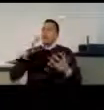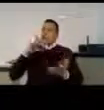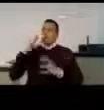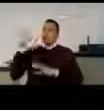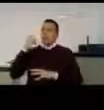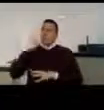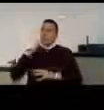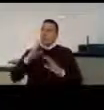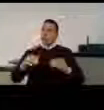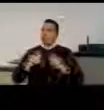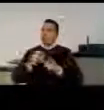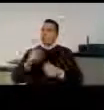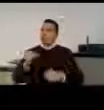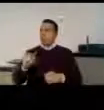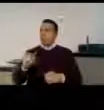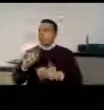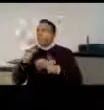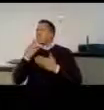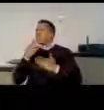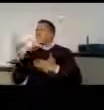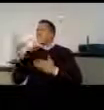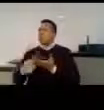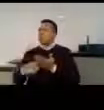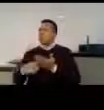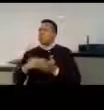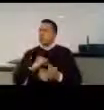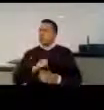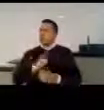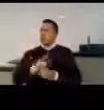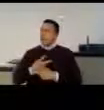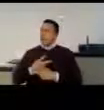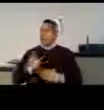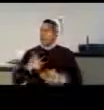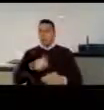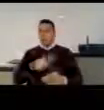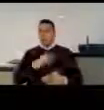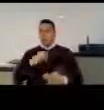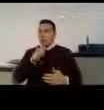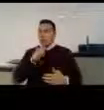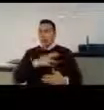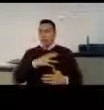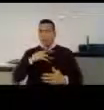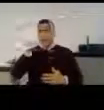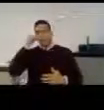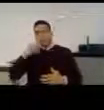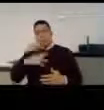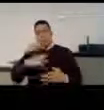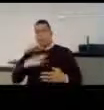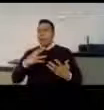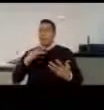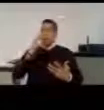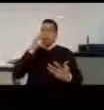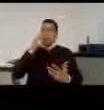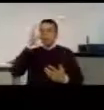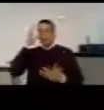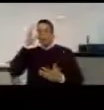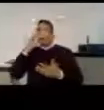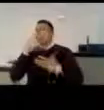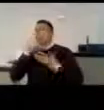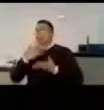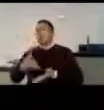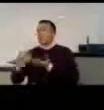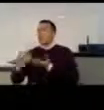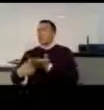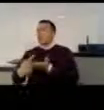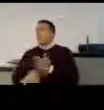disabilities. And most importantly, thank you for bringing up self-care. It's so important as women, as men, as caregivers, and mothers and